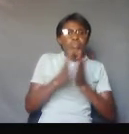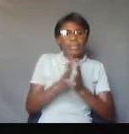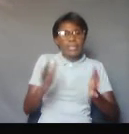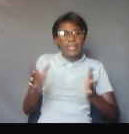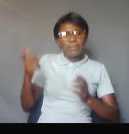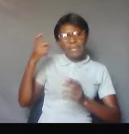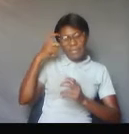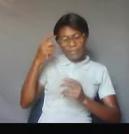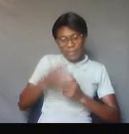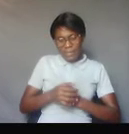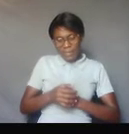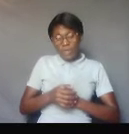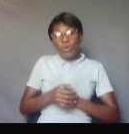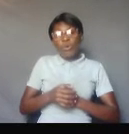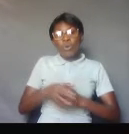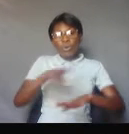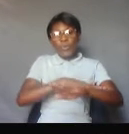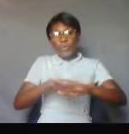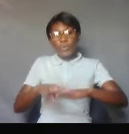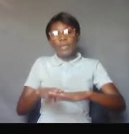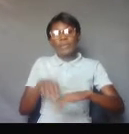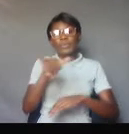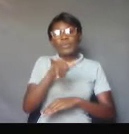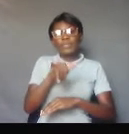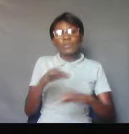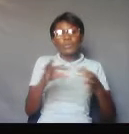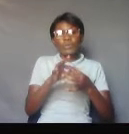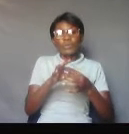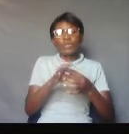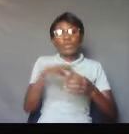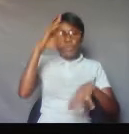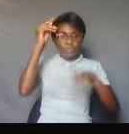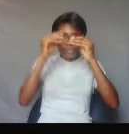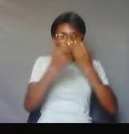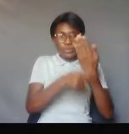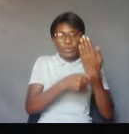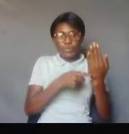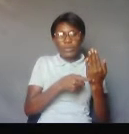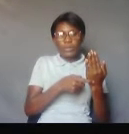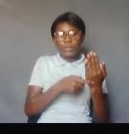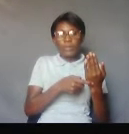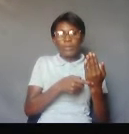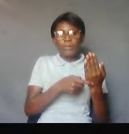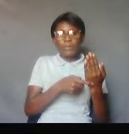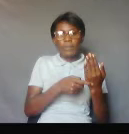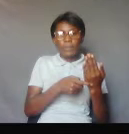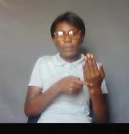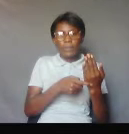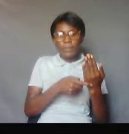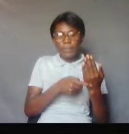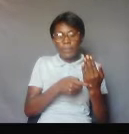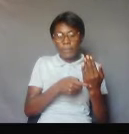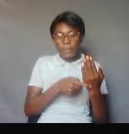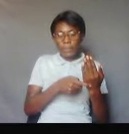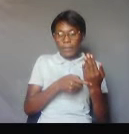sort of a critique of this classic. And any of you who's thought a little bit about Bible interpretation, there's this classic model